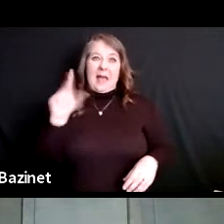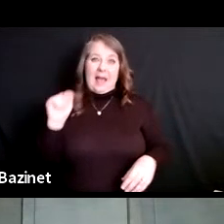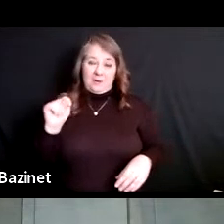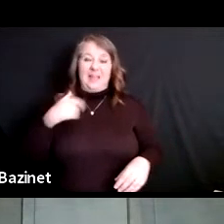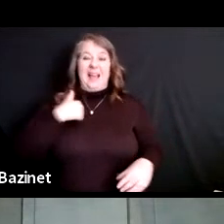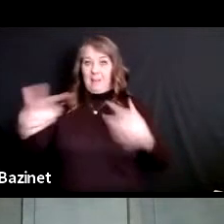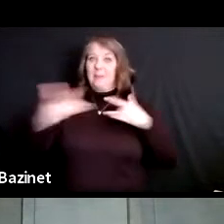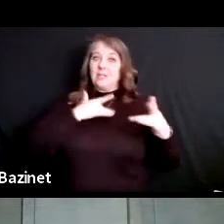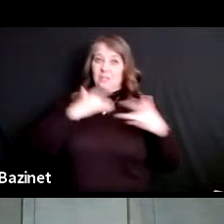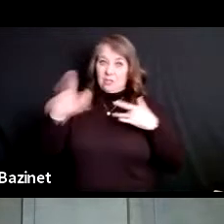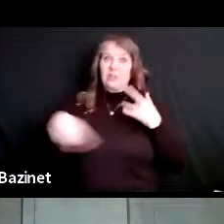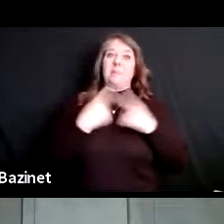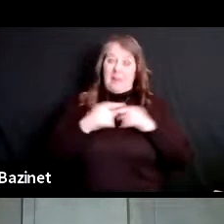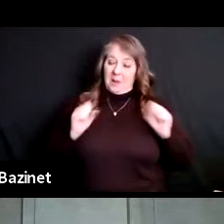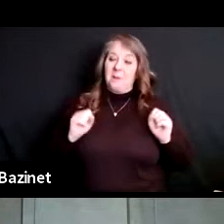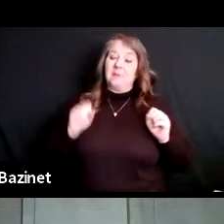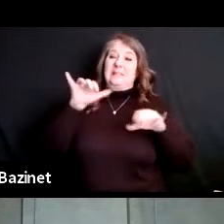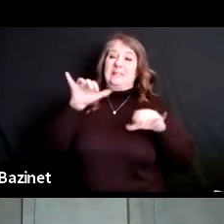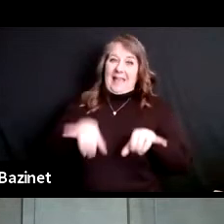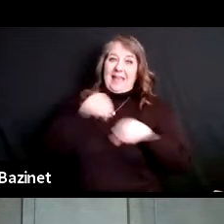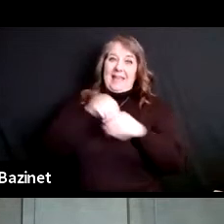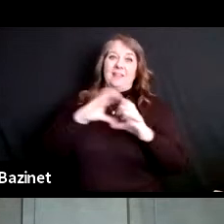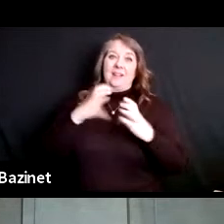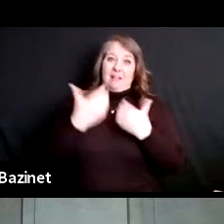have had children show up who have been